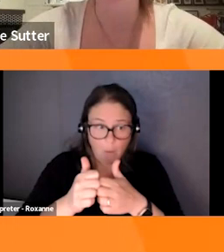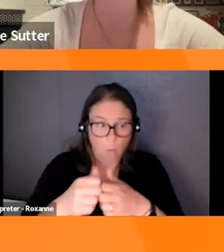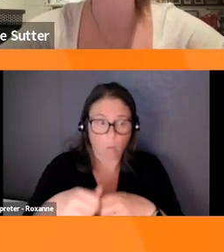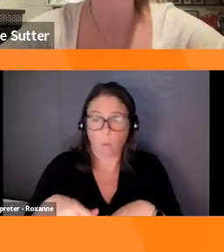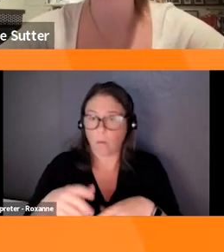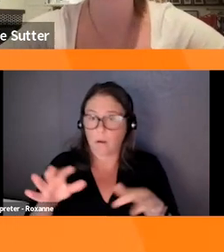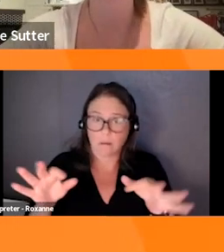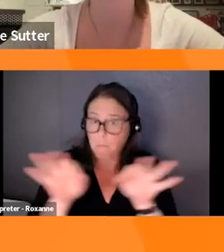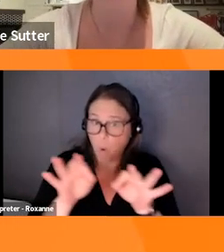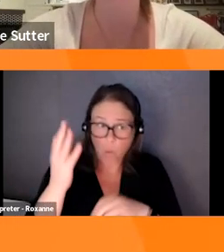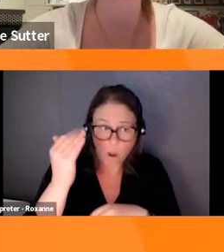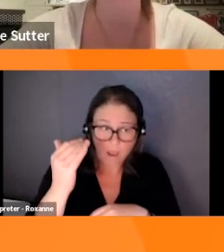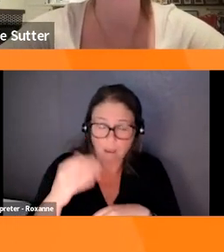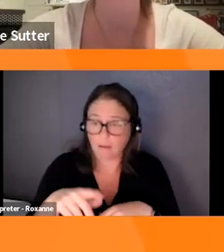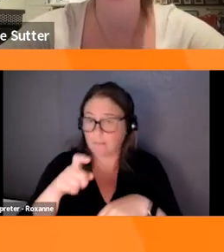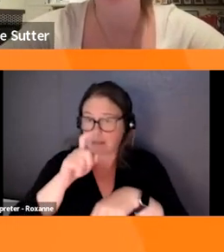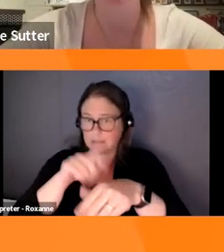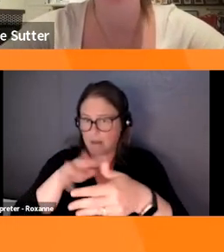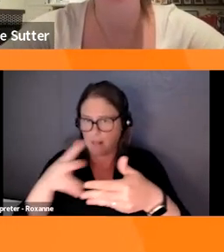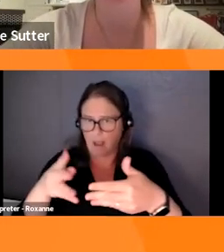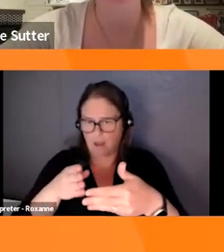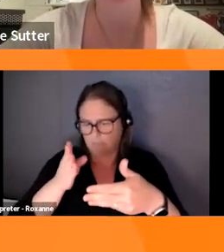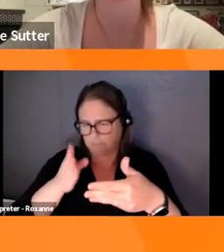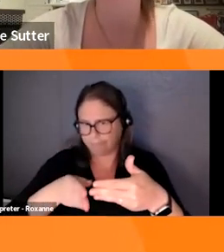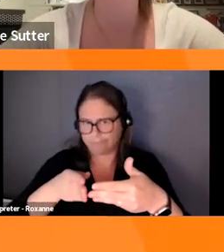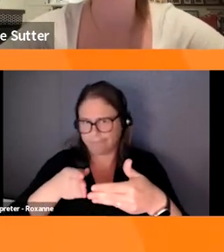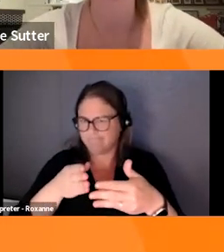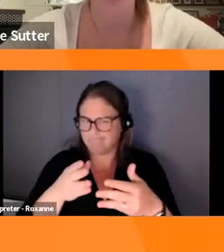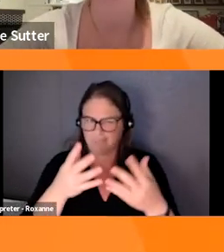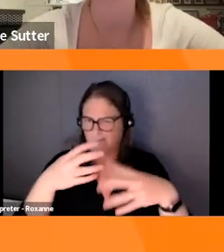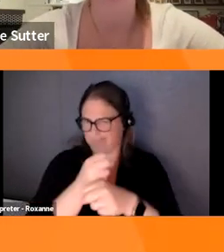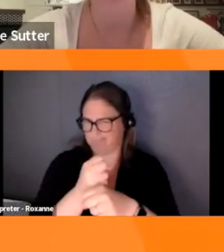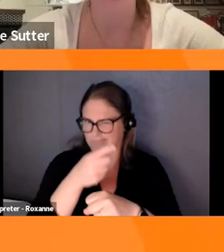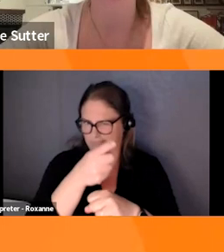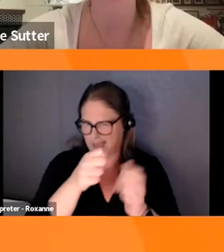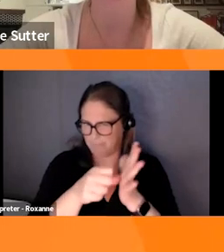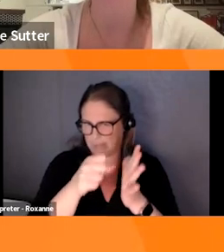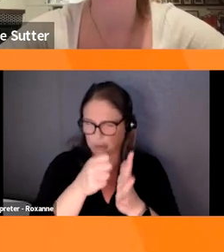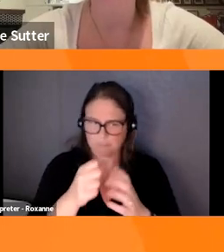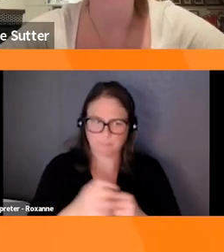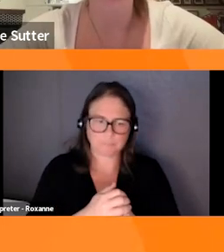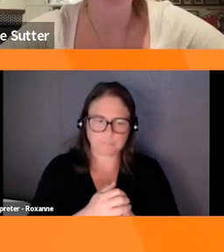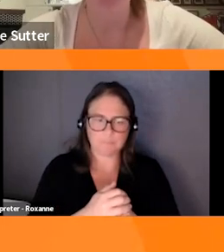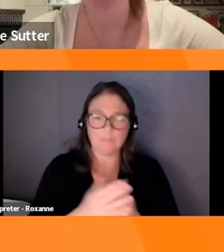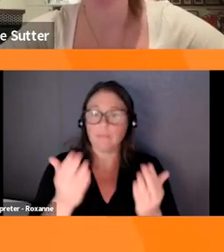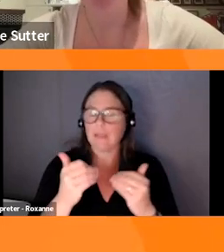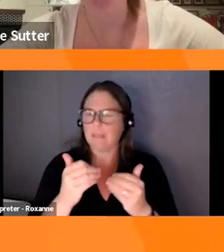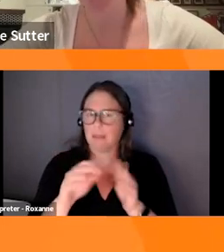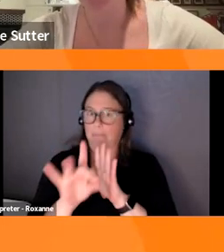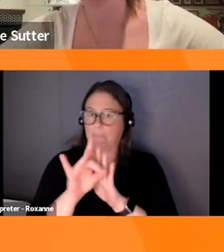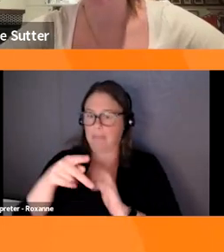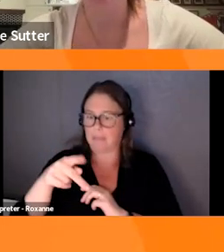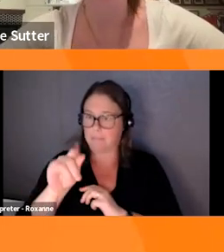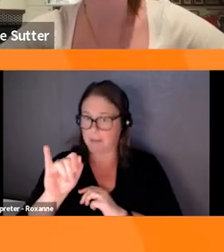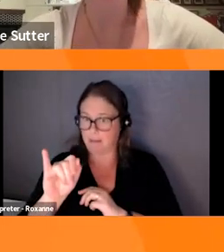And then next, you're going to want to choose your KPIs. So if we look at the goal that we looked at